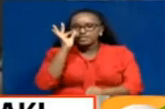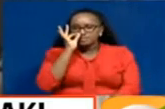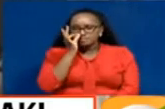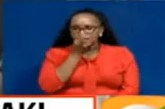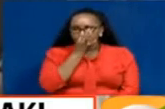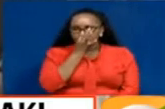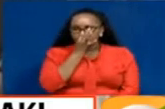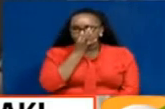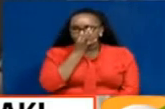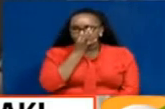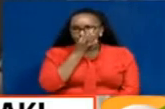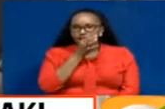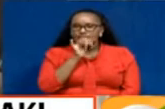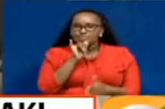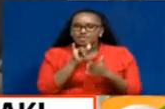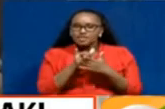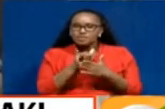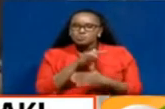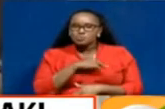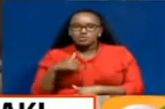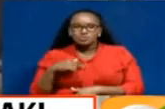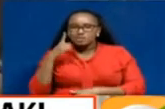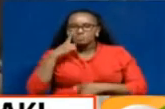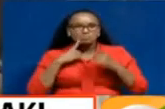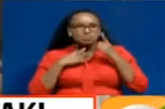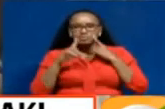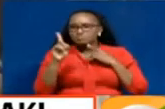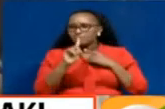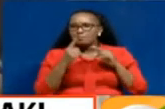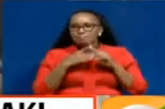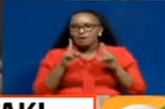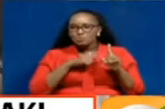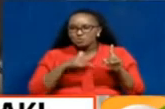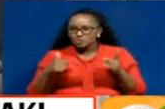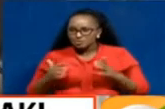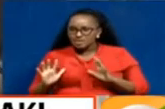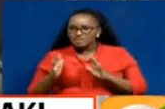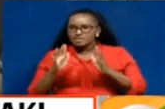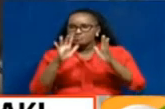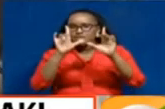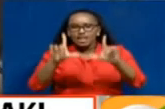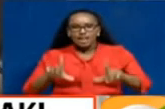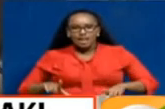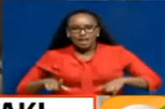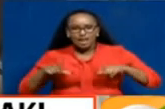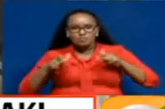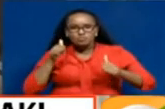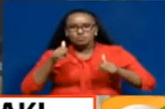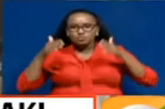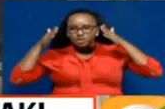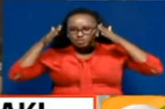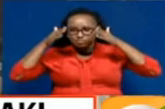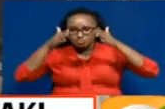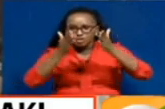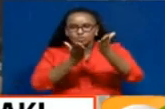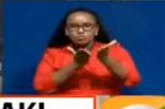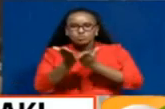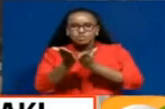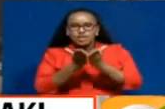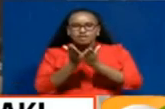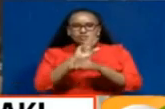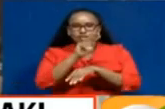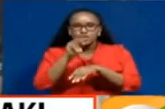Kenya, it should not be to mourn, but to celebrate a life dedicated to serving